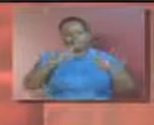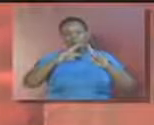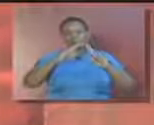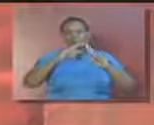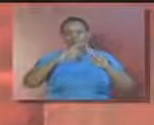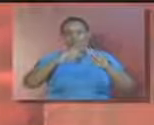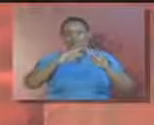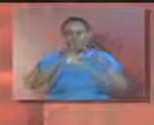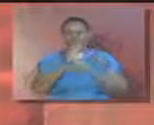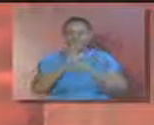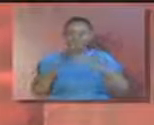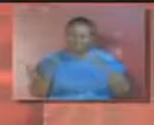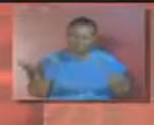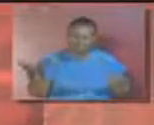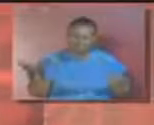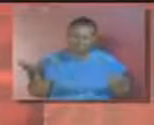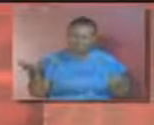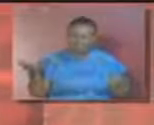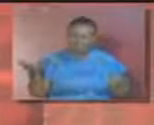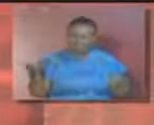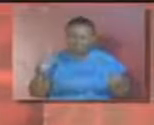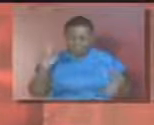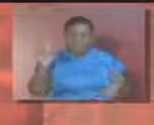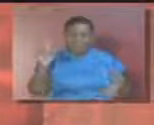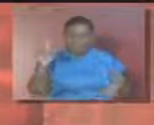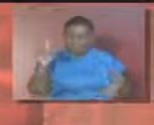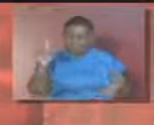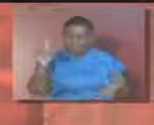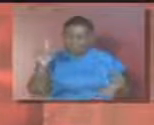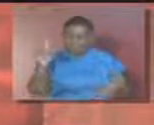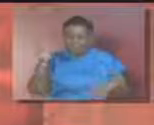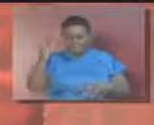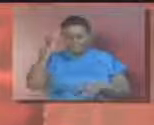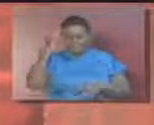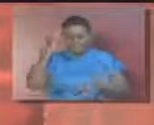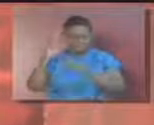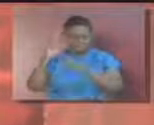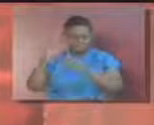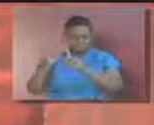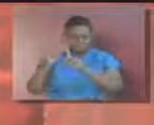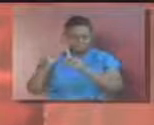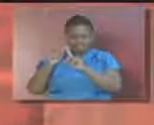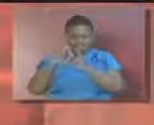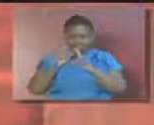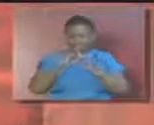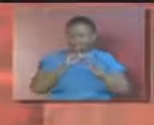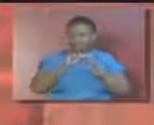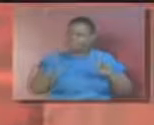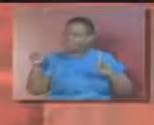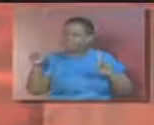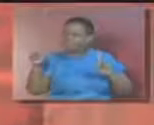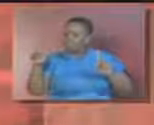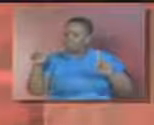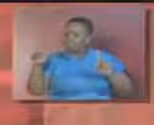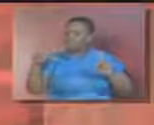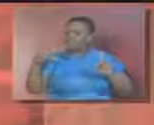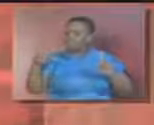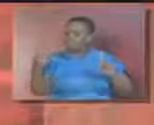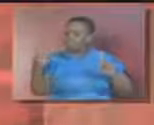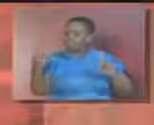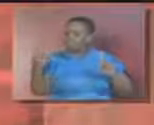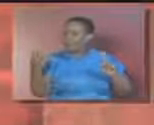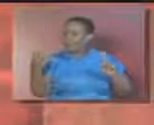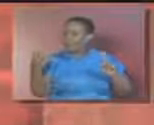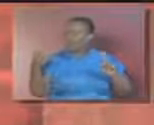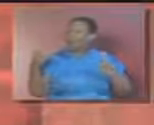As one case gives rise to 3 or 4, and those 3 or 4 give rise to 3 or 4 more. So the sudden rise that you're